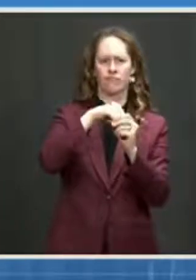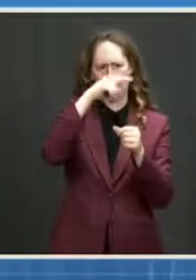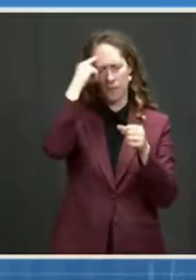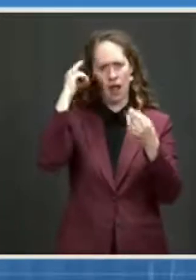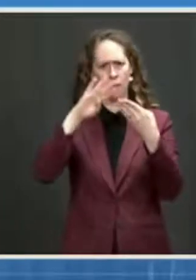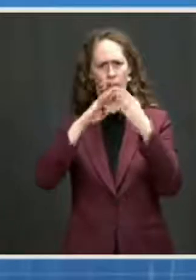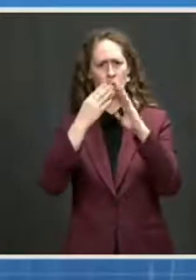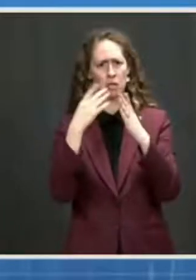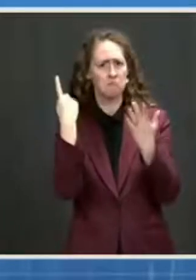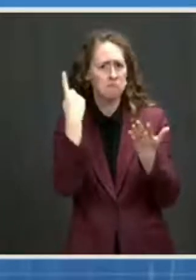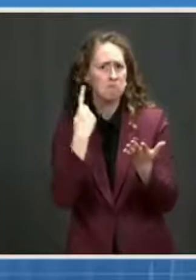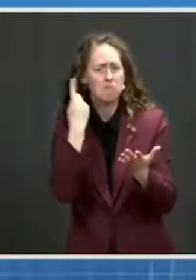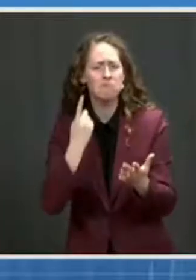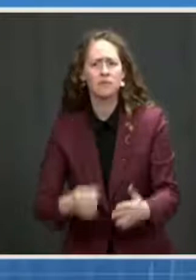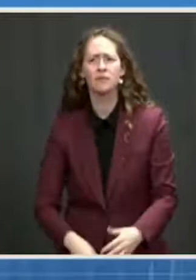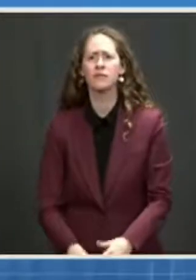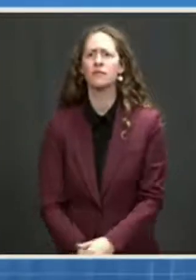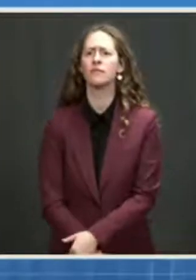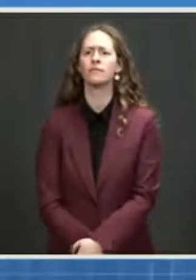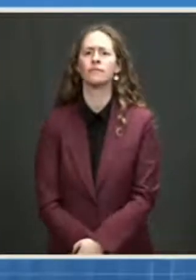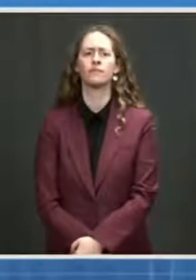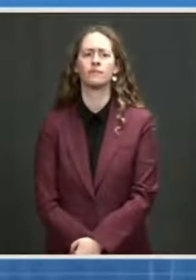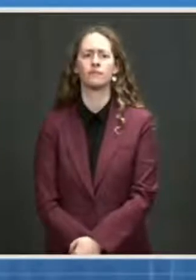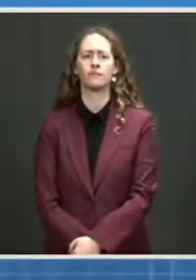Dr. Nunez-Smith, do you want to take that, or you'd like me to?